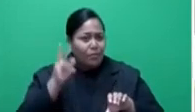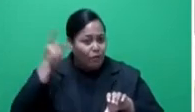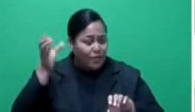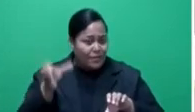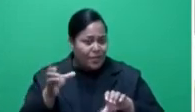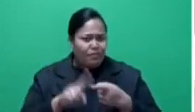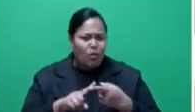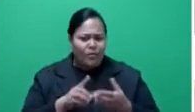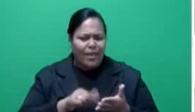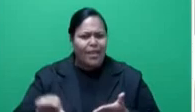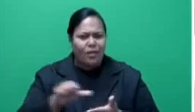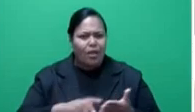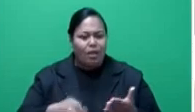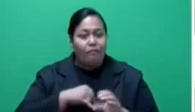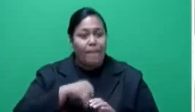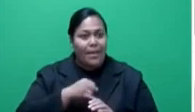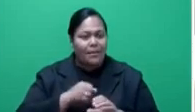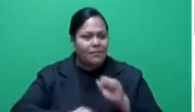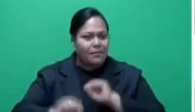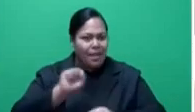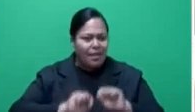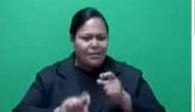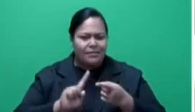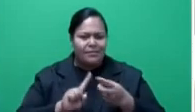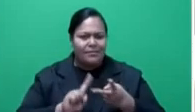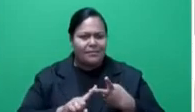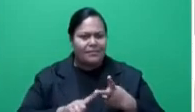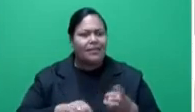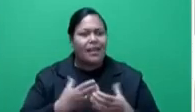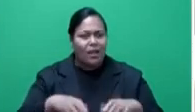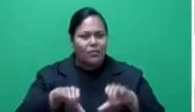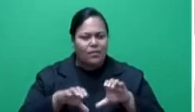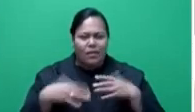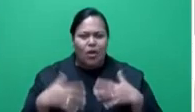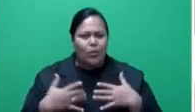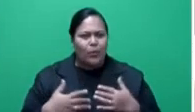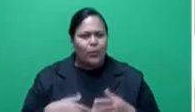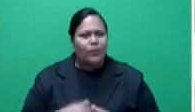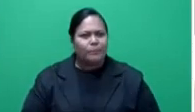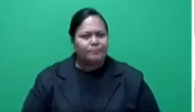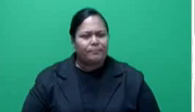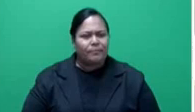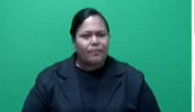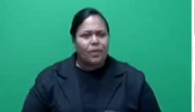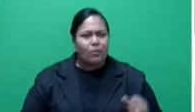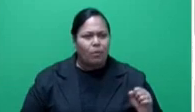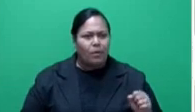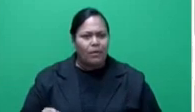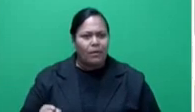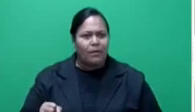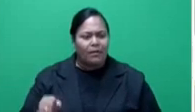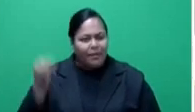medical sciences. We have people who are on the council for working in artificial intelligence. And, I think it's a very